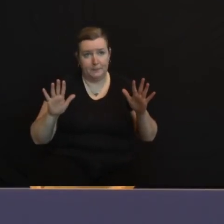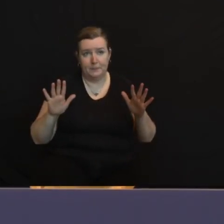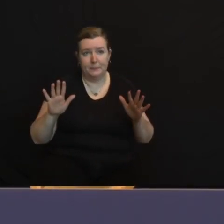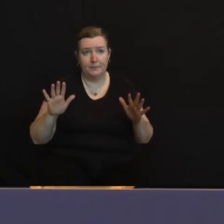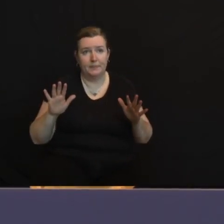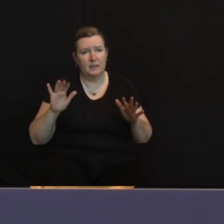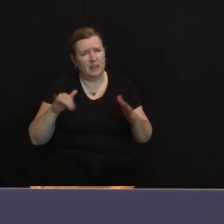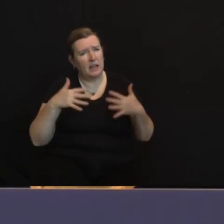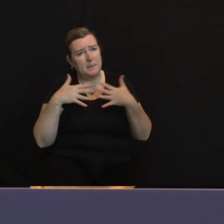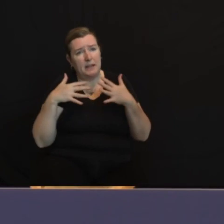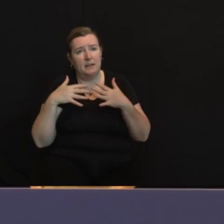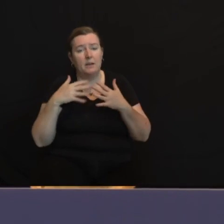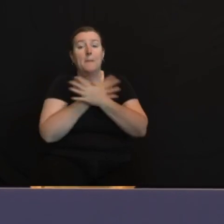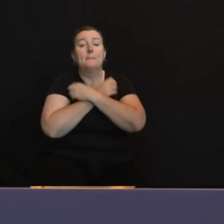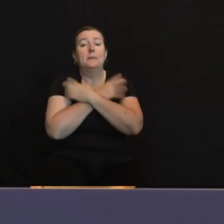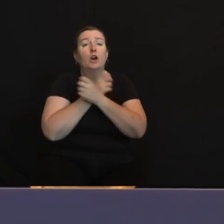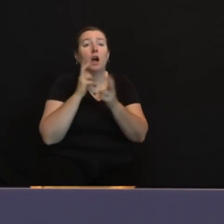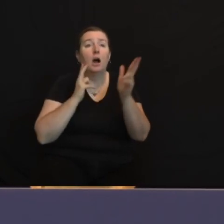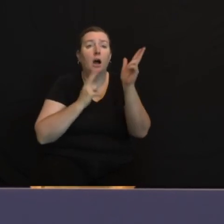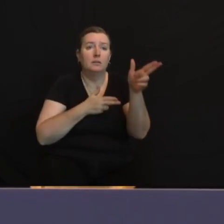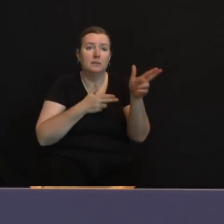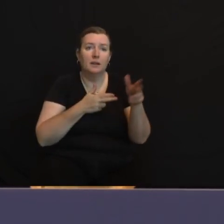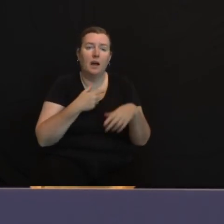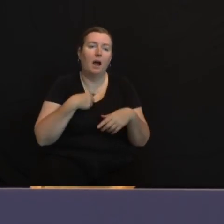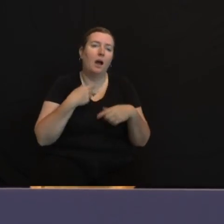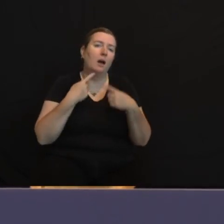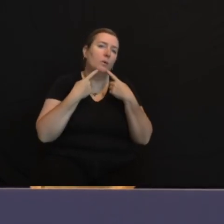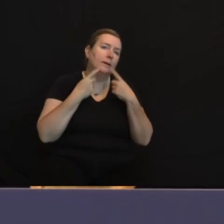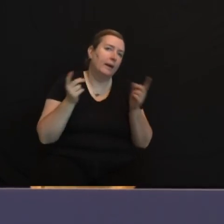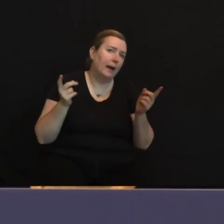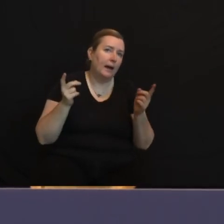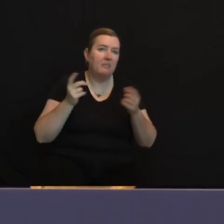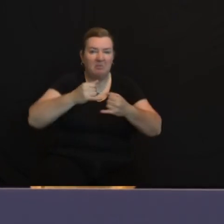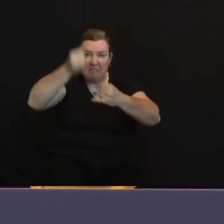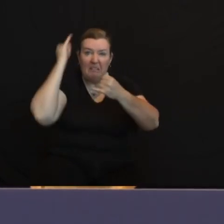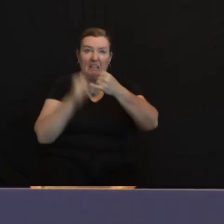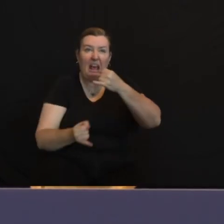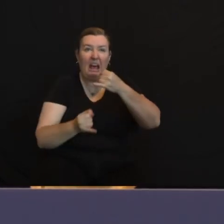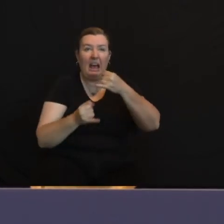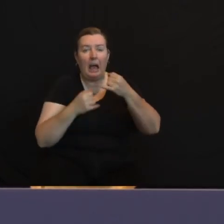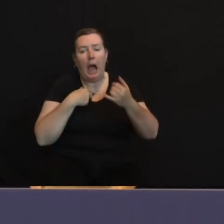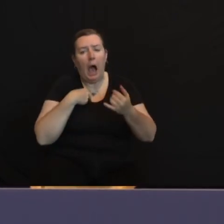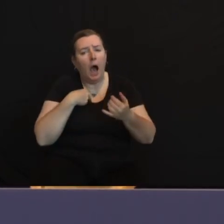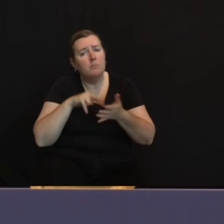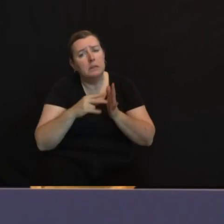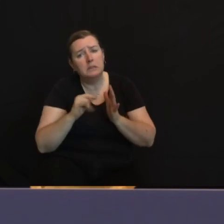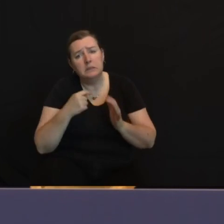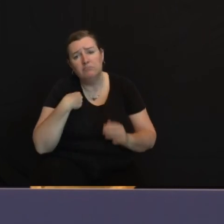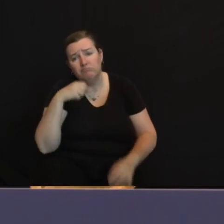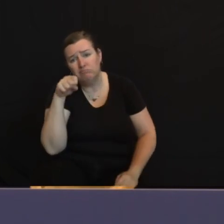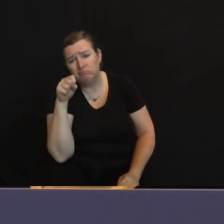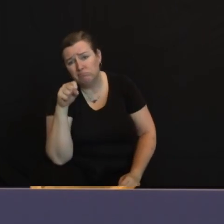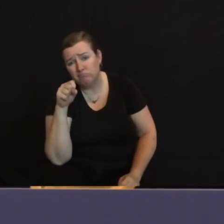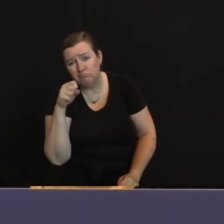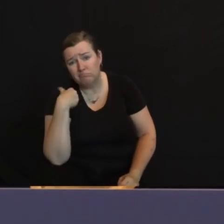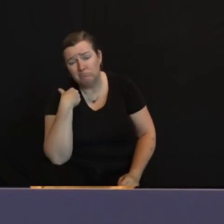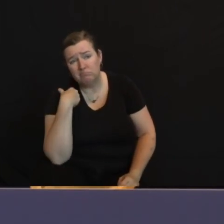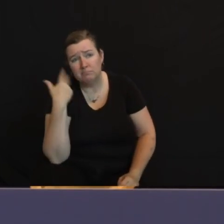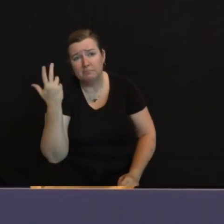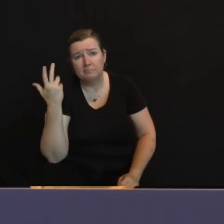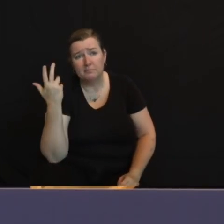mean it. And obviously the council's important here. There's some myth out there that I could, with the stroke of a pen, can end this. I